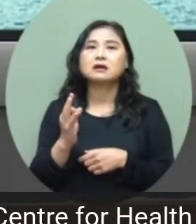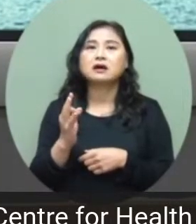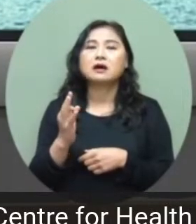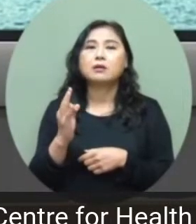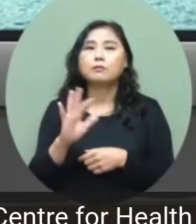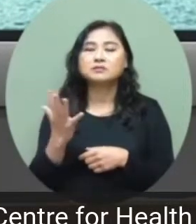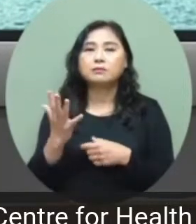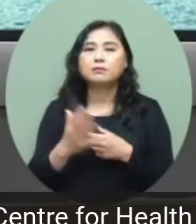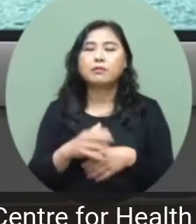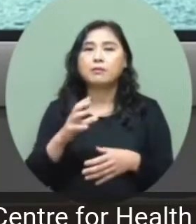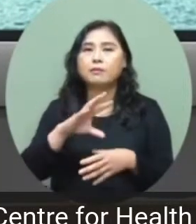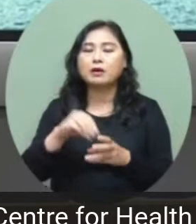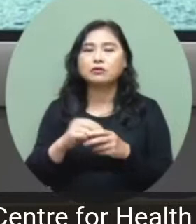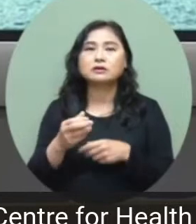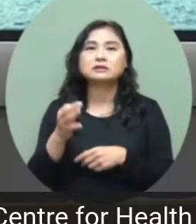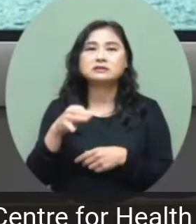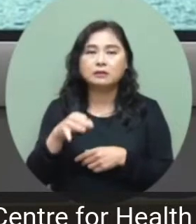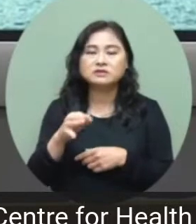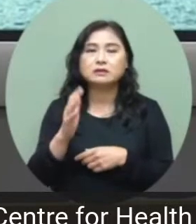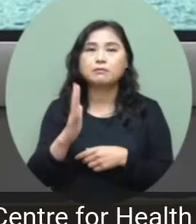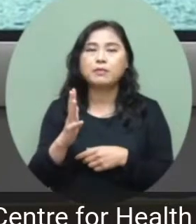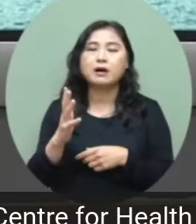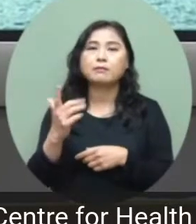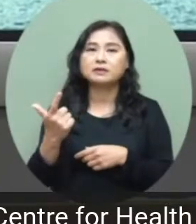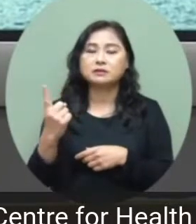8,735 death cases, we have